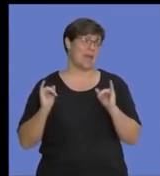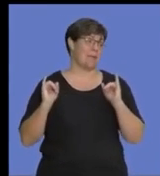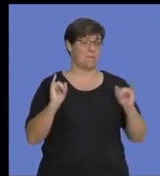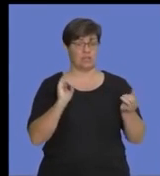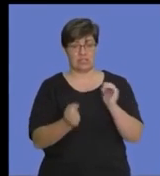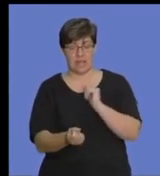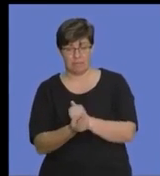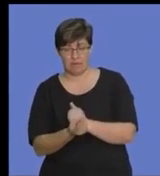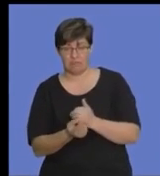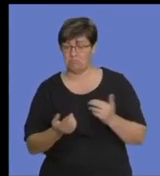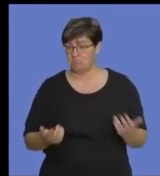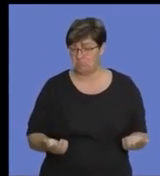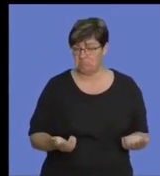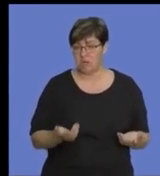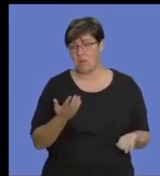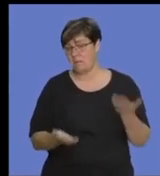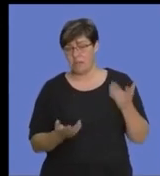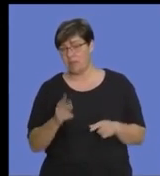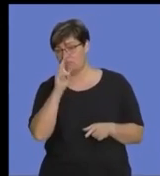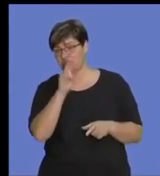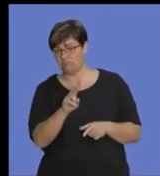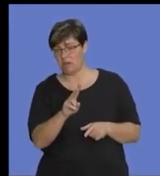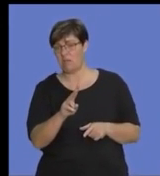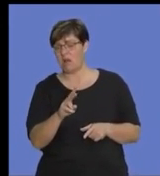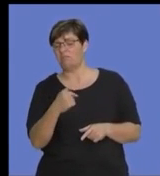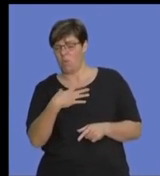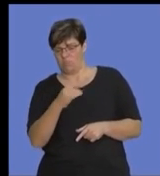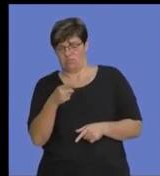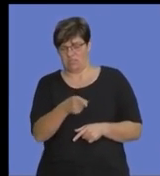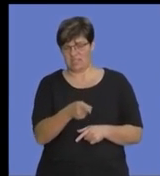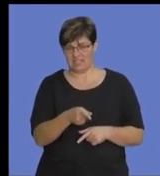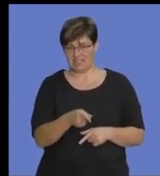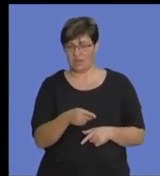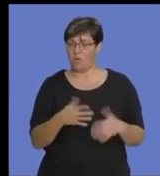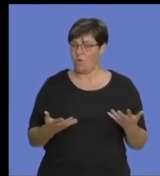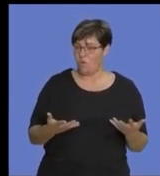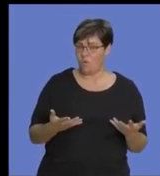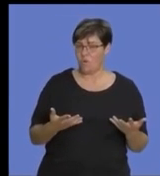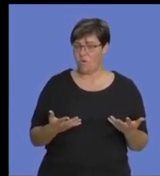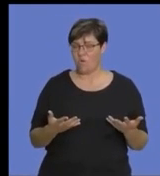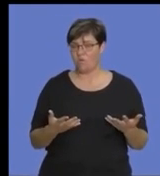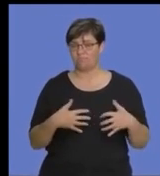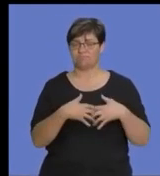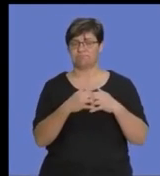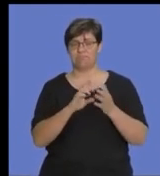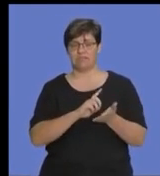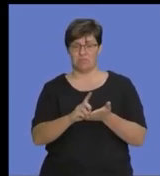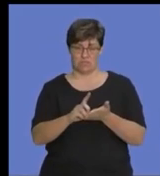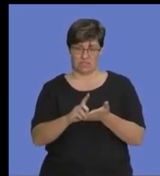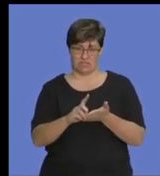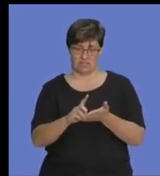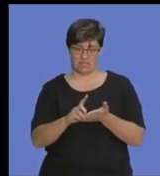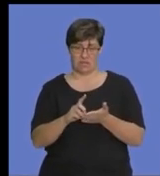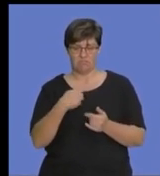It might be an emergency that came up, or maybe she saw something that she would like to get, or she has to maybe put